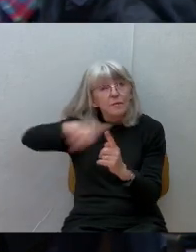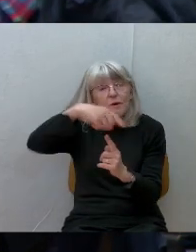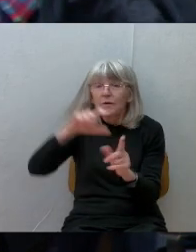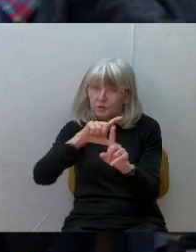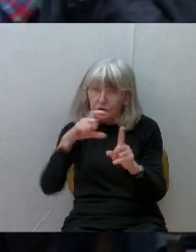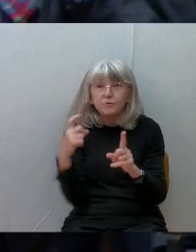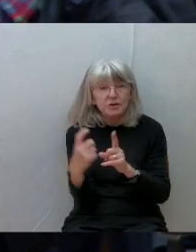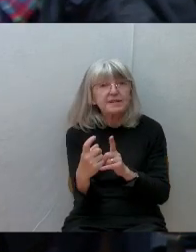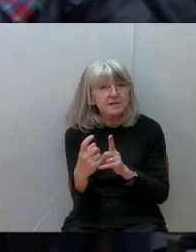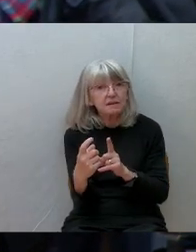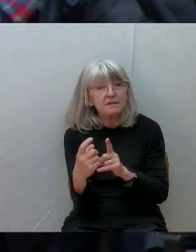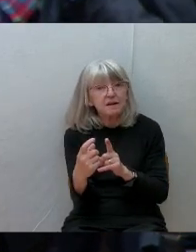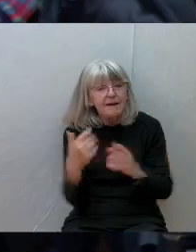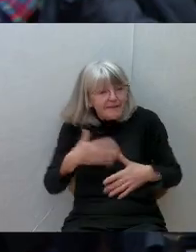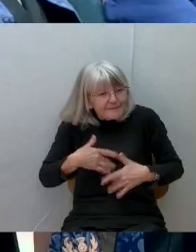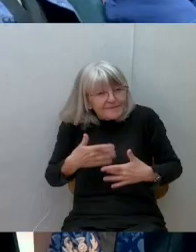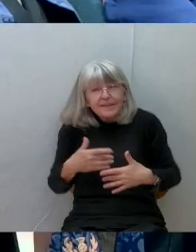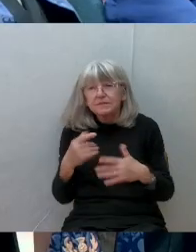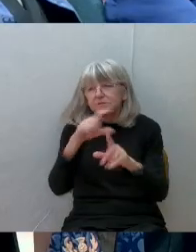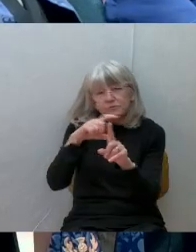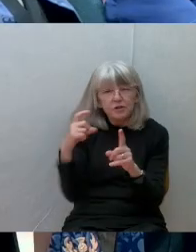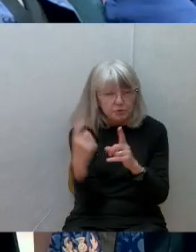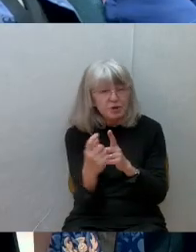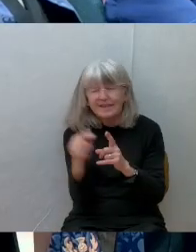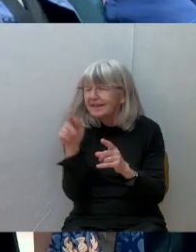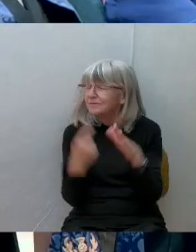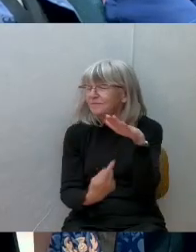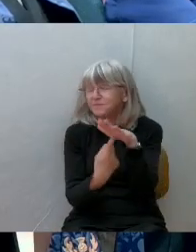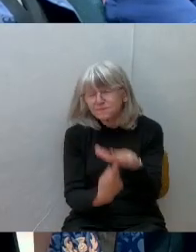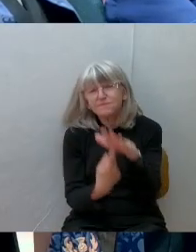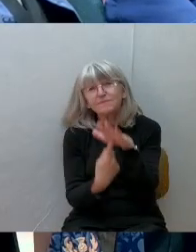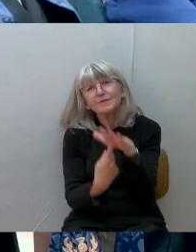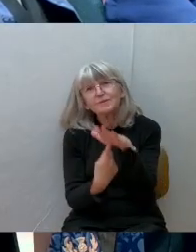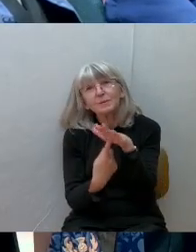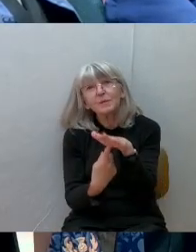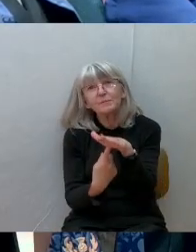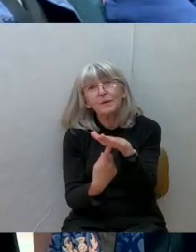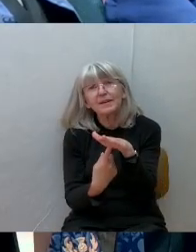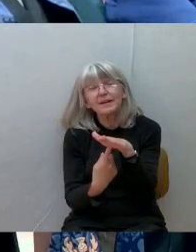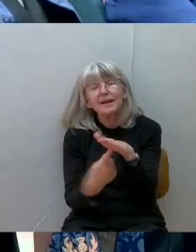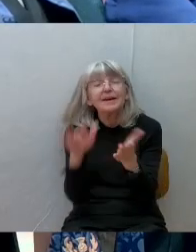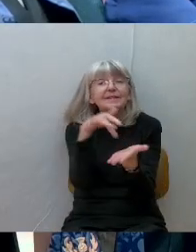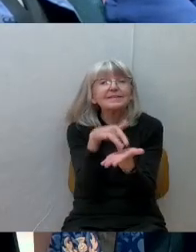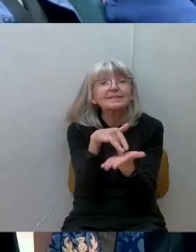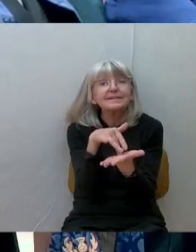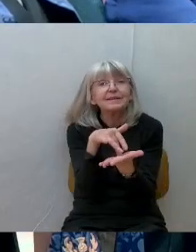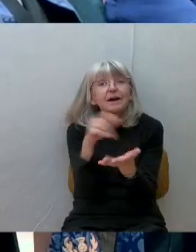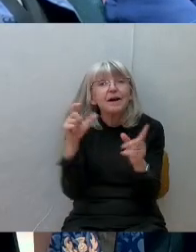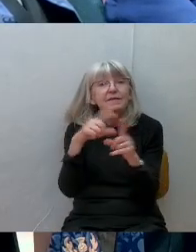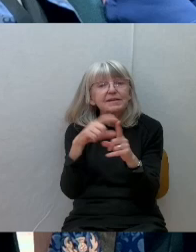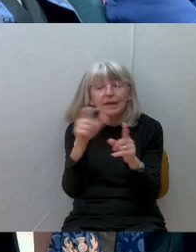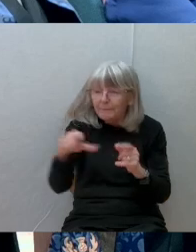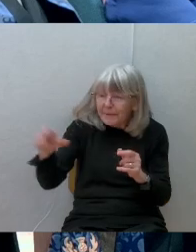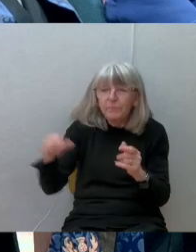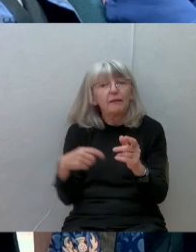university, and that sense of community is vital to the city of Dundee, to the people of Dundee,